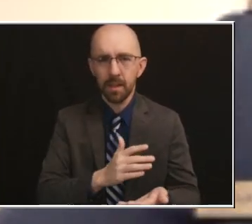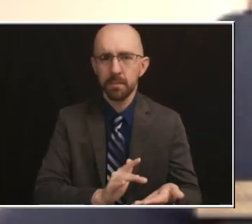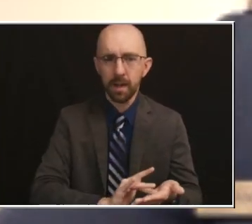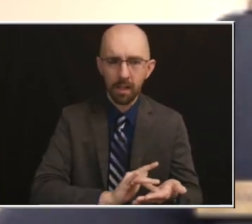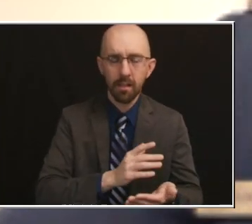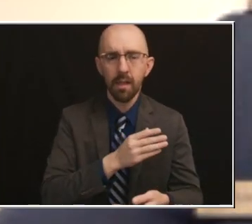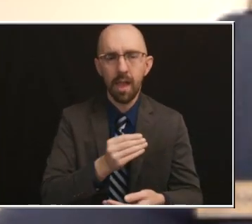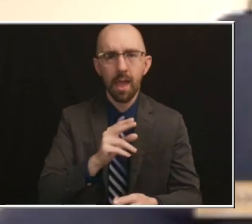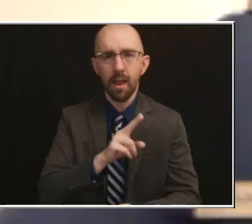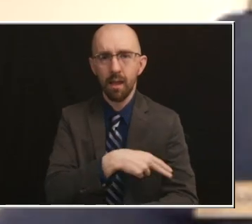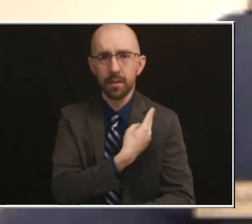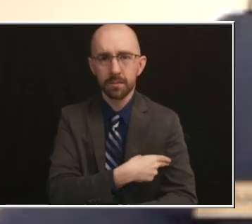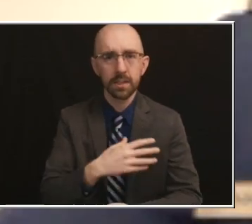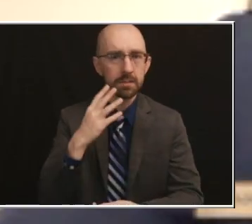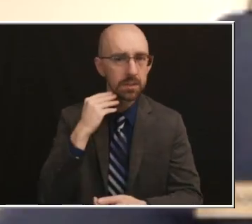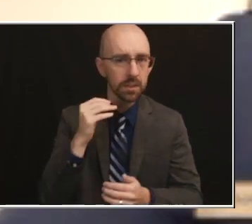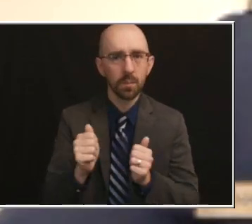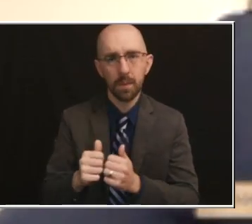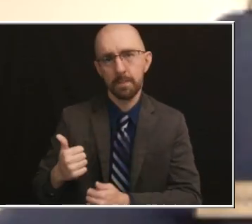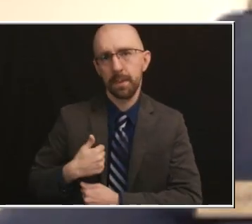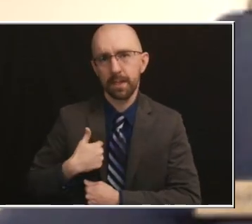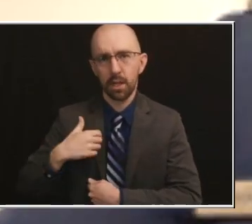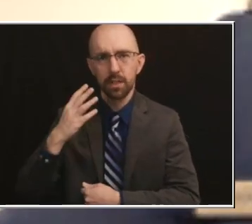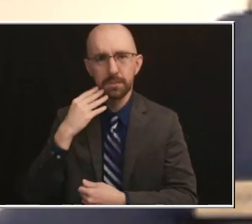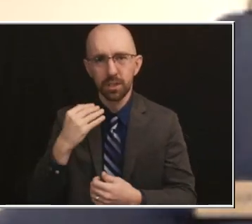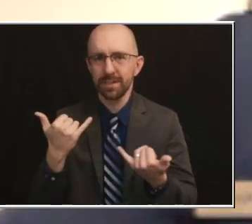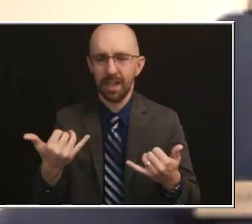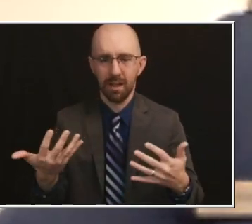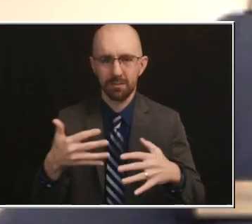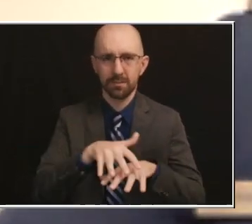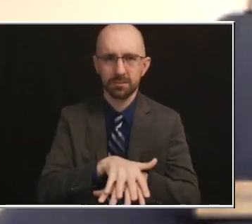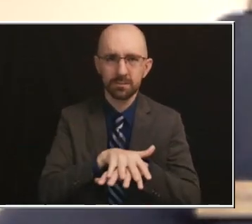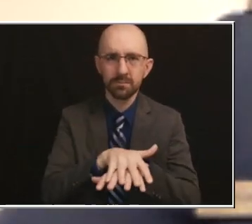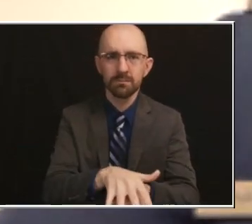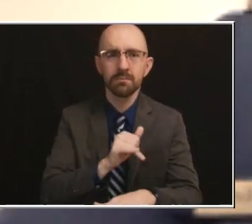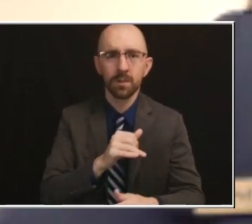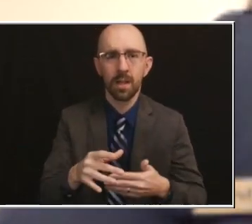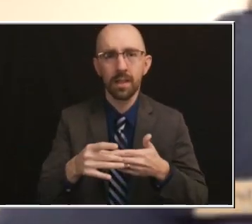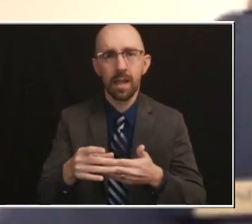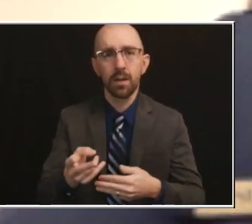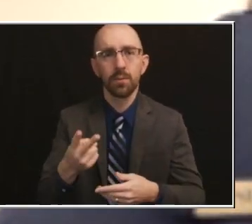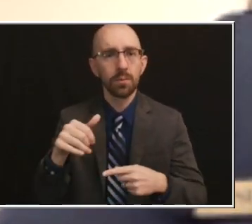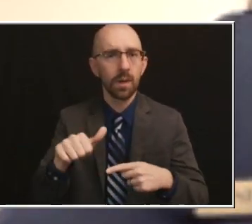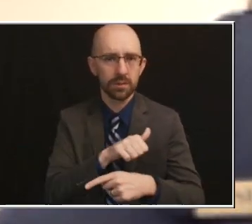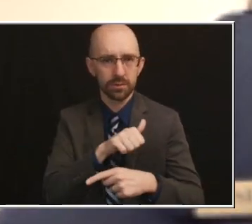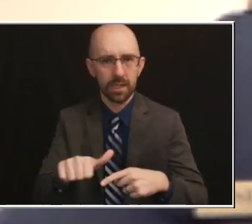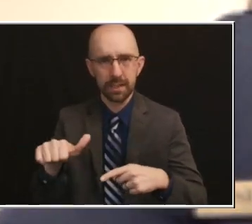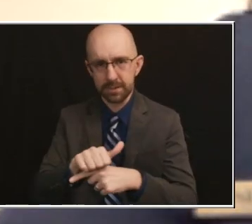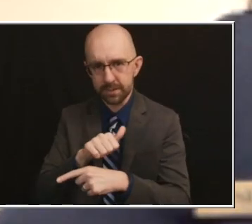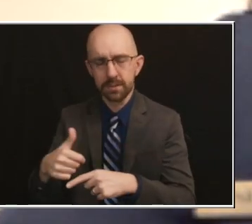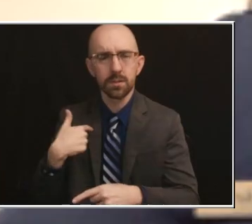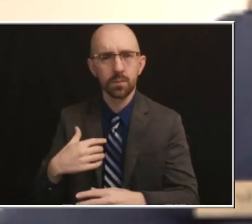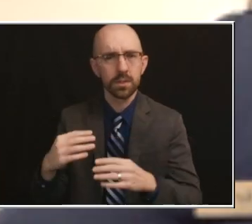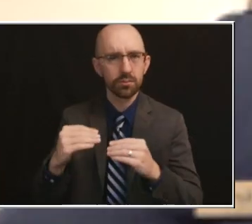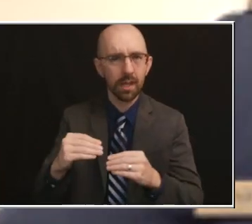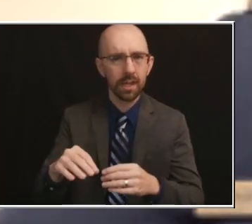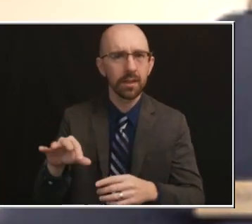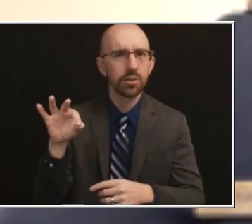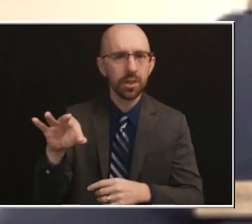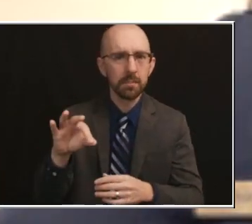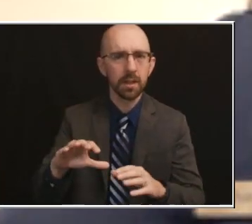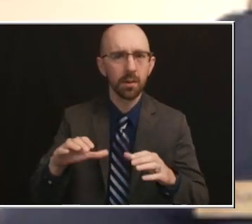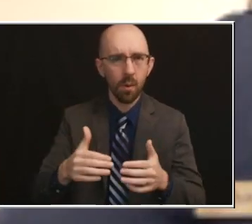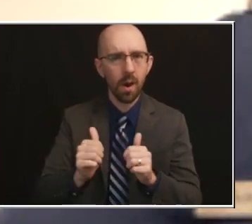and hospital experience with my military experience. So I led two exercises where we trained our chaplain corps how to